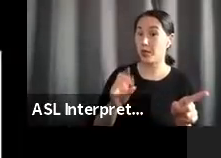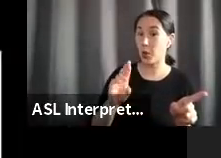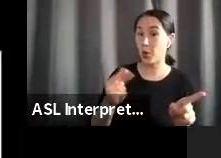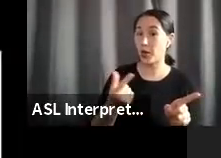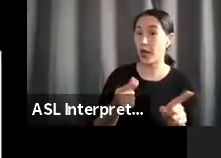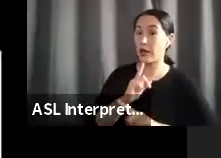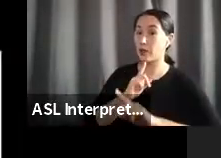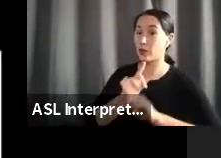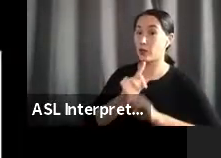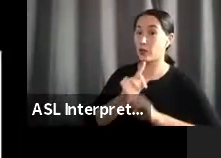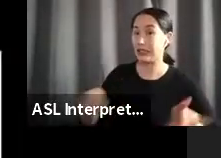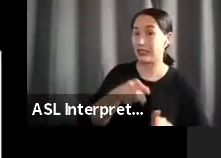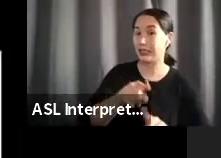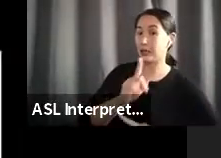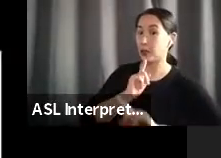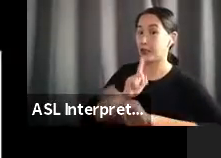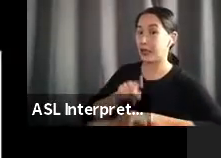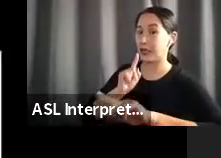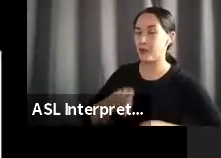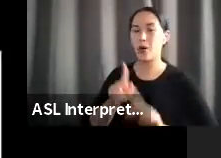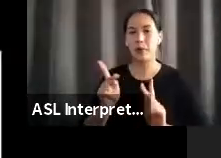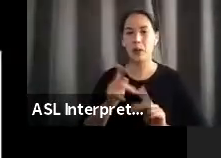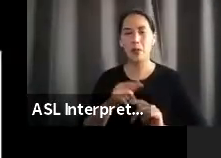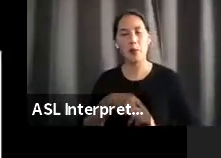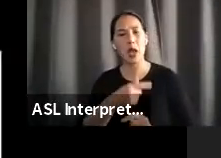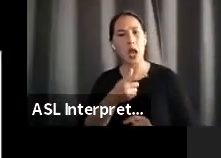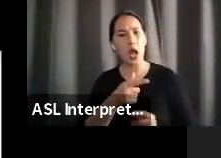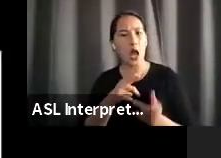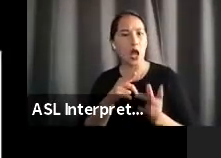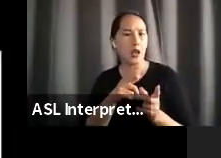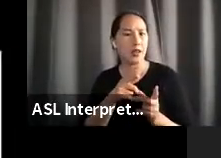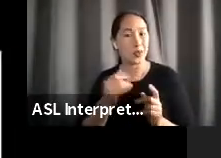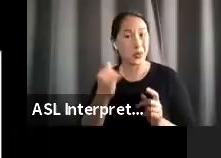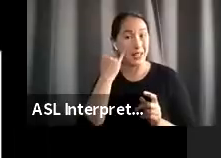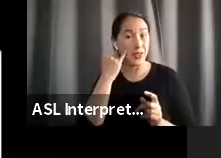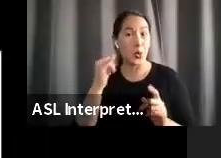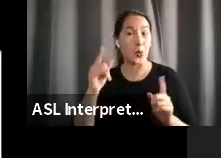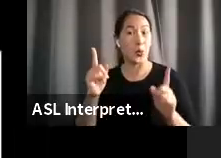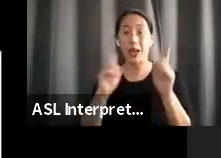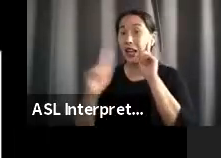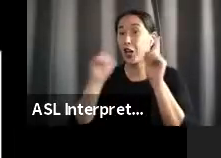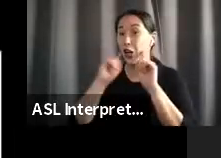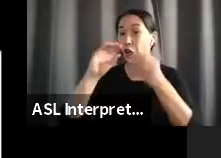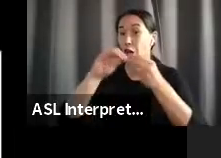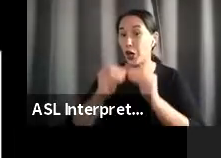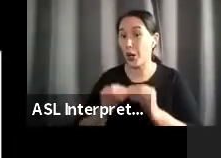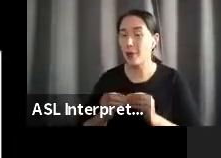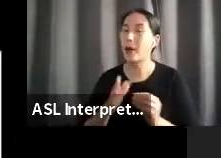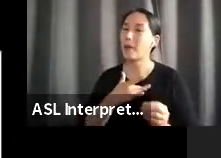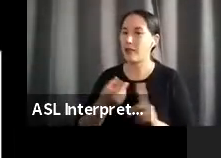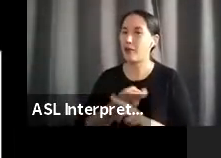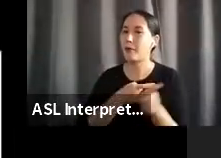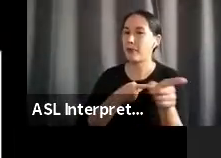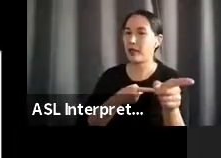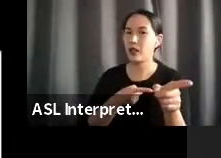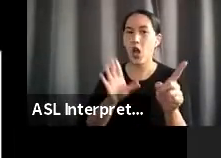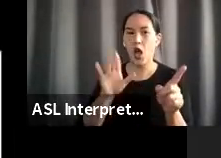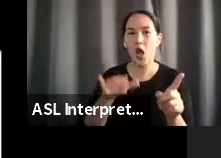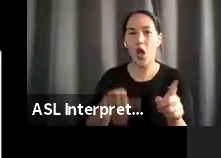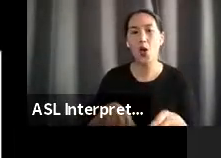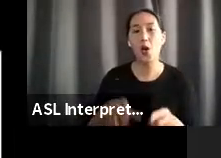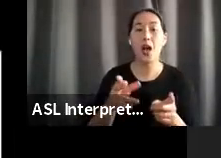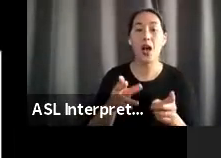and this report has gotten a lot of attention. So if you keep hearing this percentage, anti-Asian hate crimes have surged